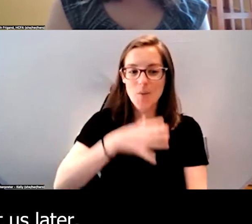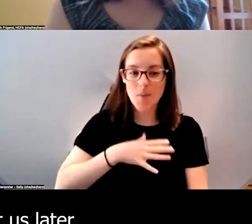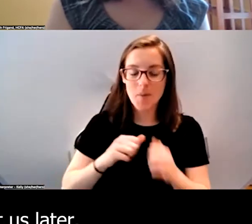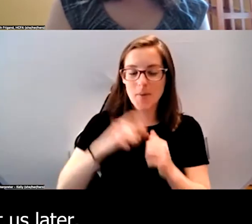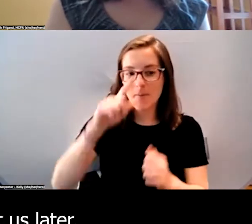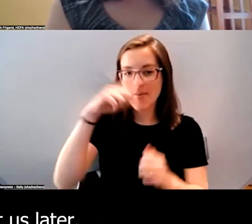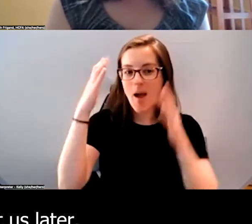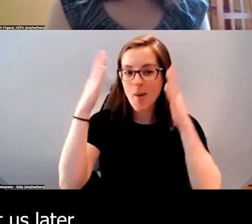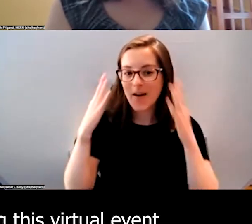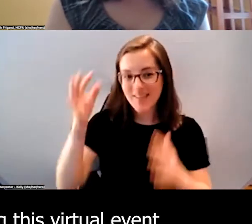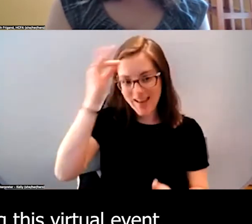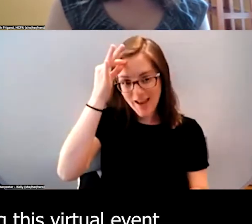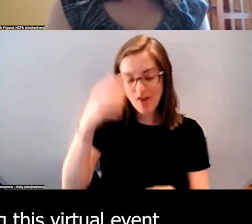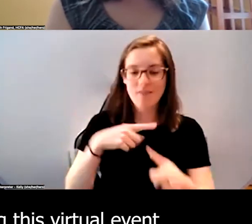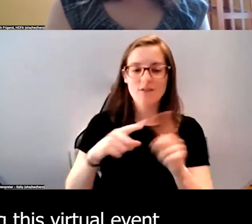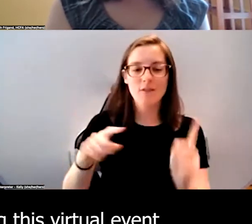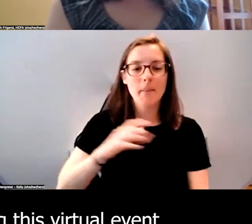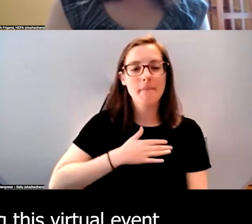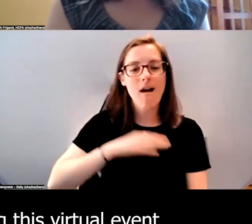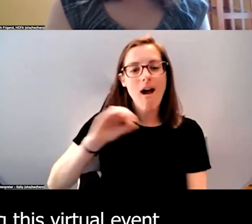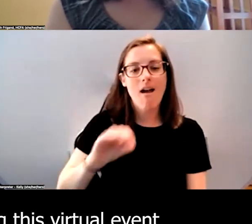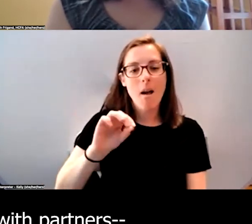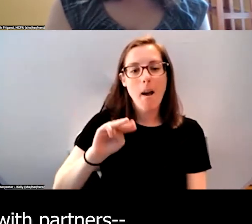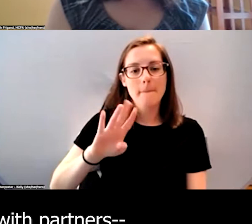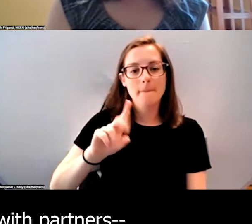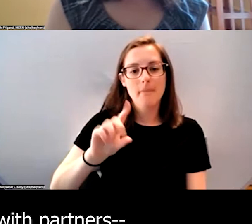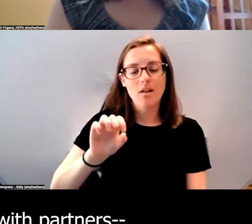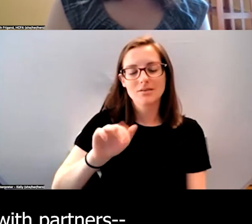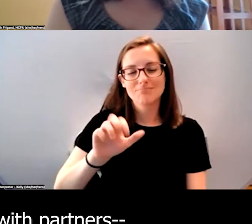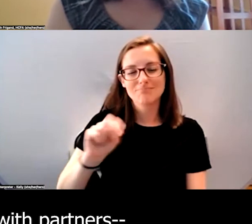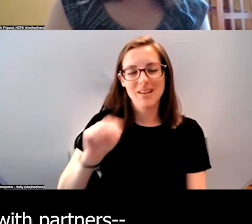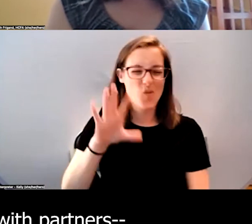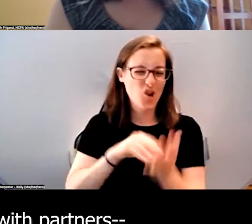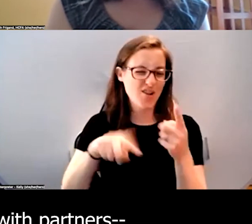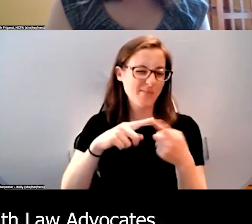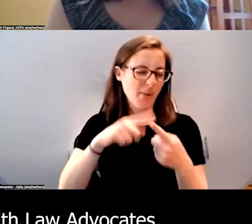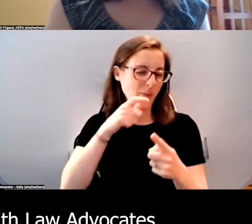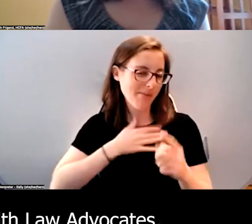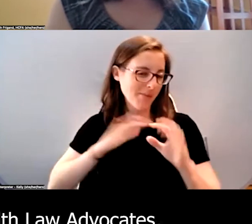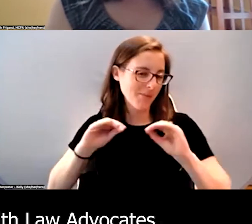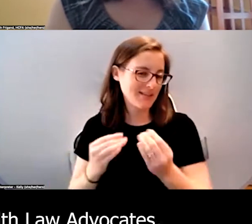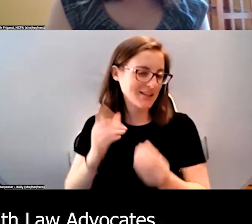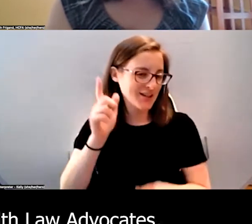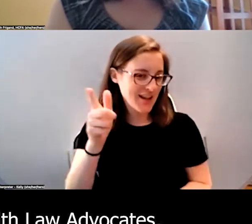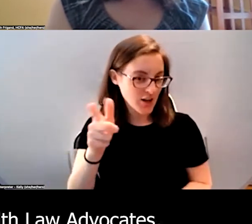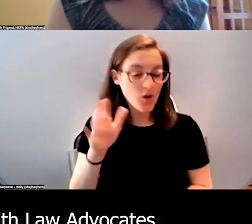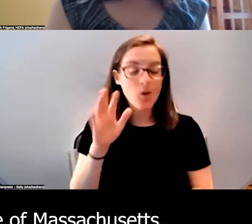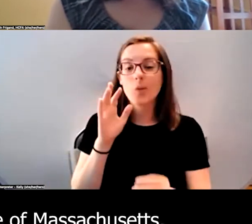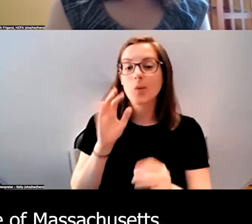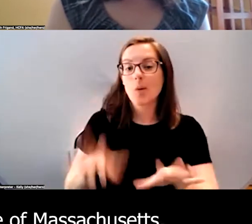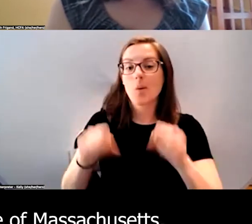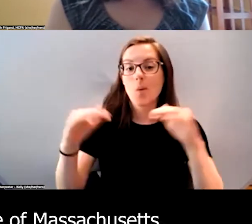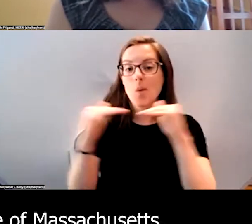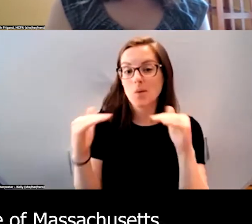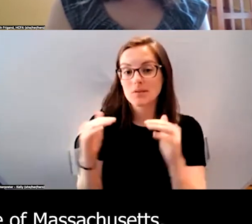bit more about us later. And we're co hosting this virtual event in collaboration with partners Fenway Health, Health Law Advocates, and